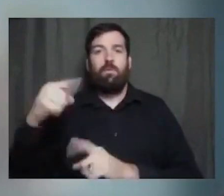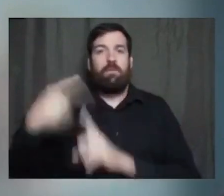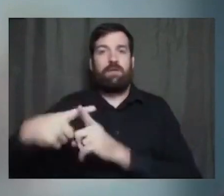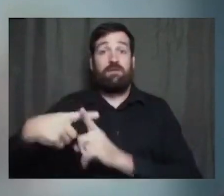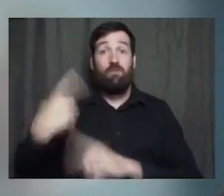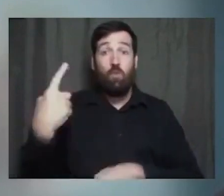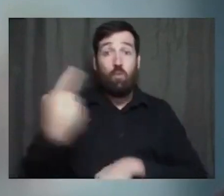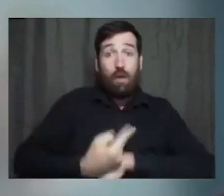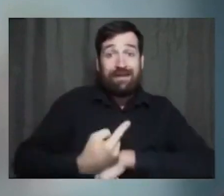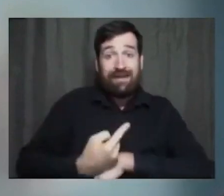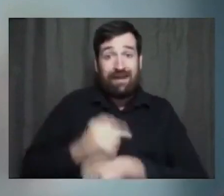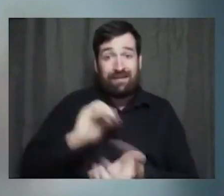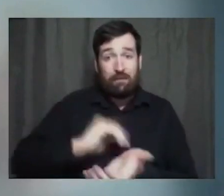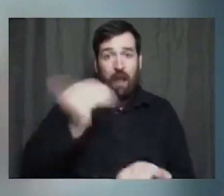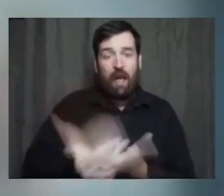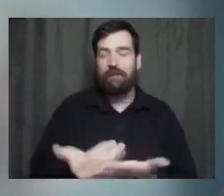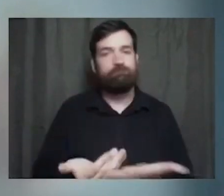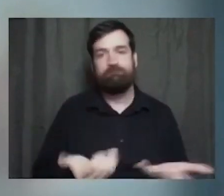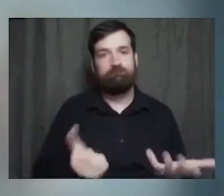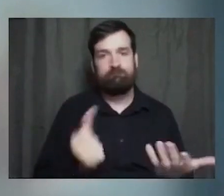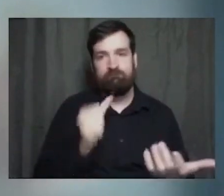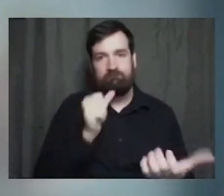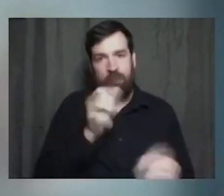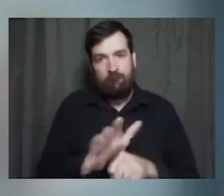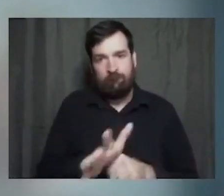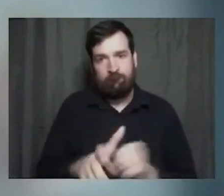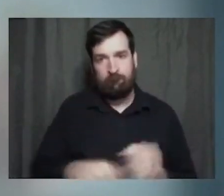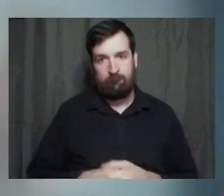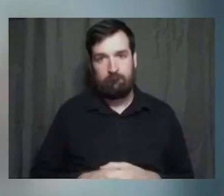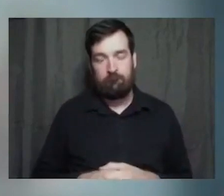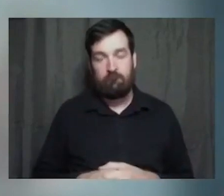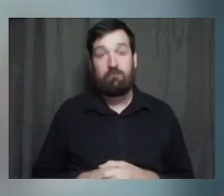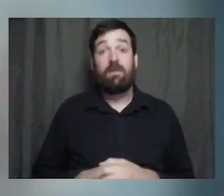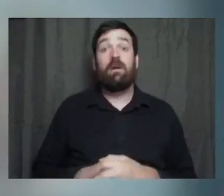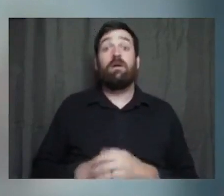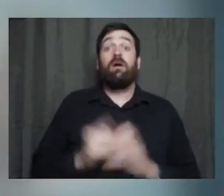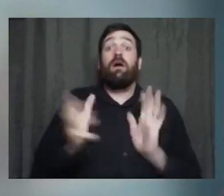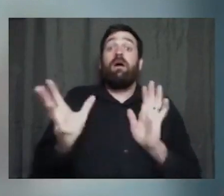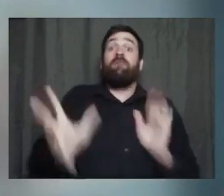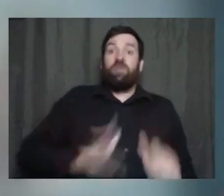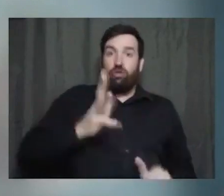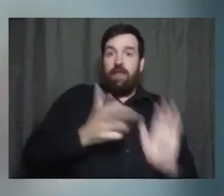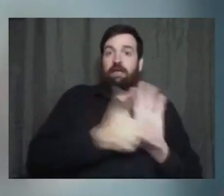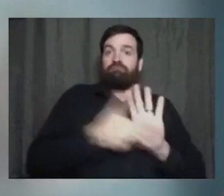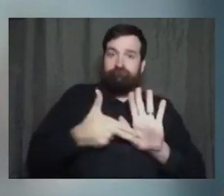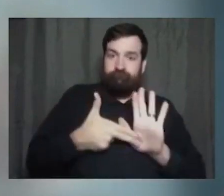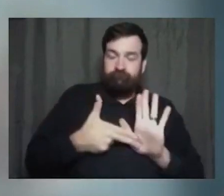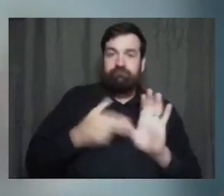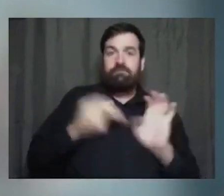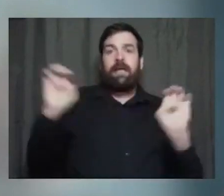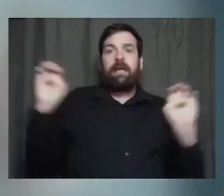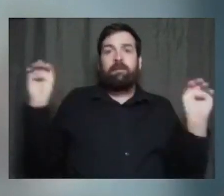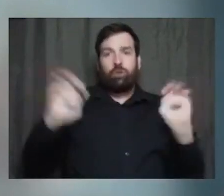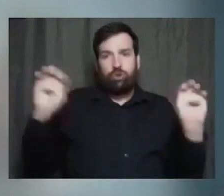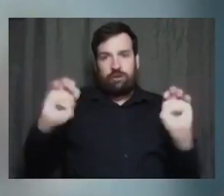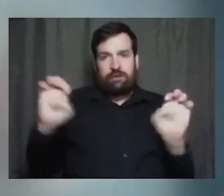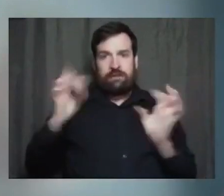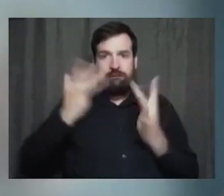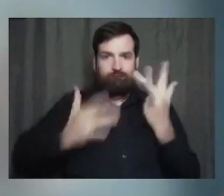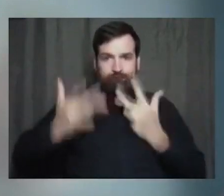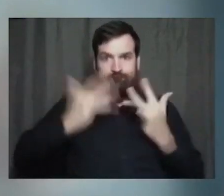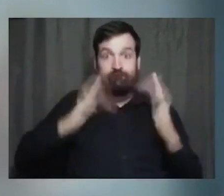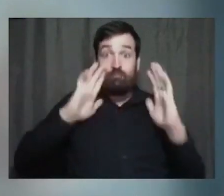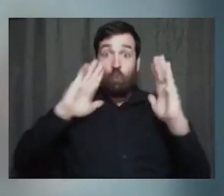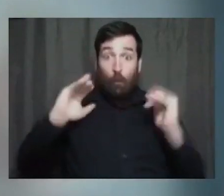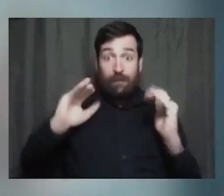not going to cut it for us. So we are officially on an emergency blood shortage, and we're hoping that donors are going to hear this message